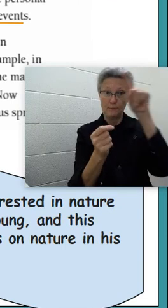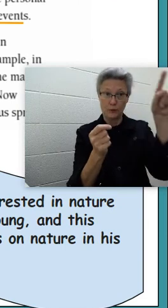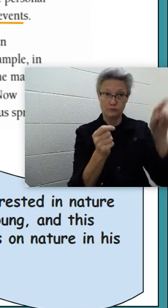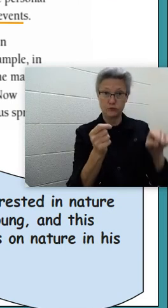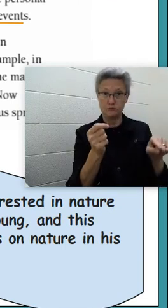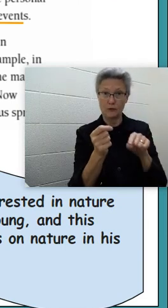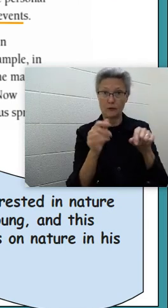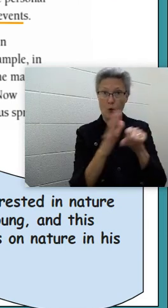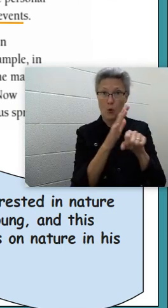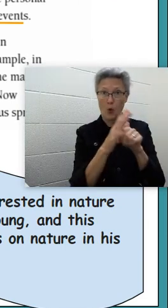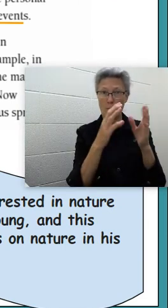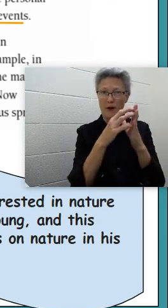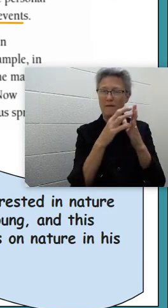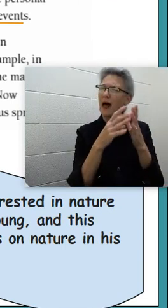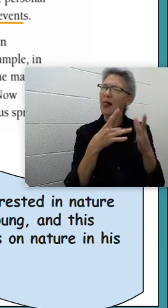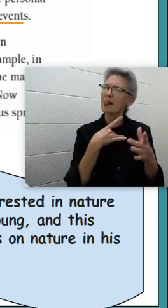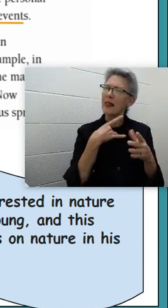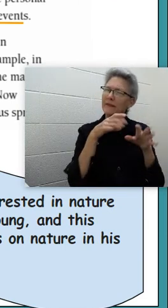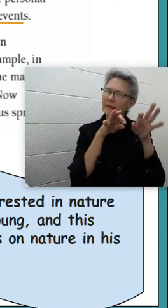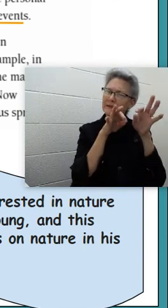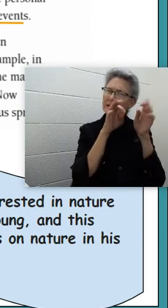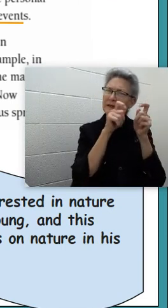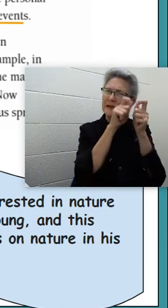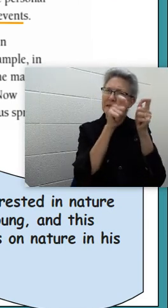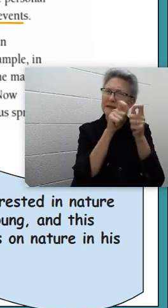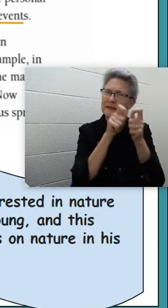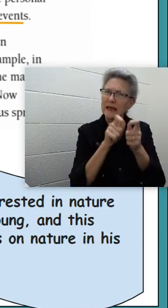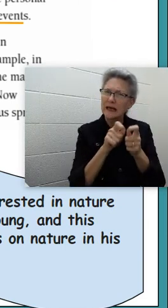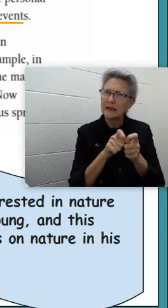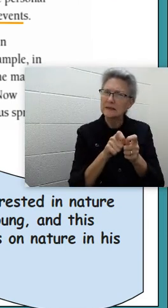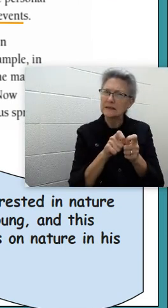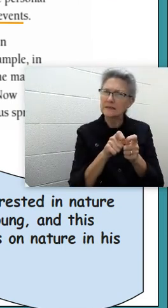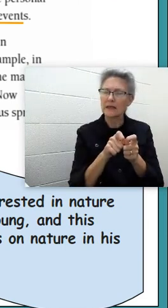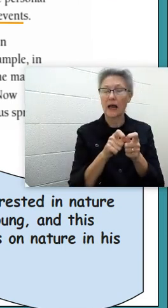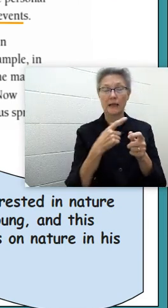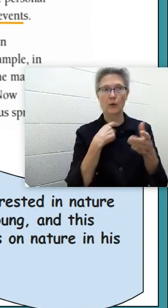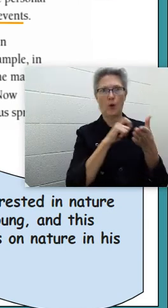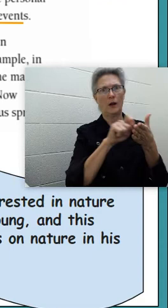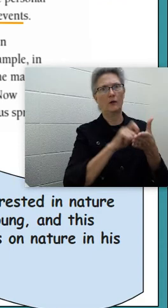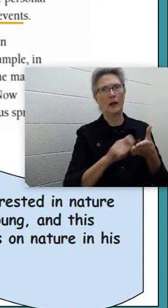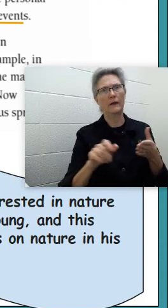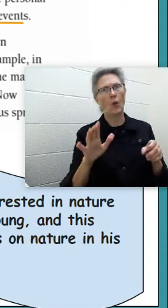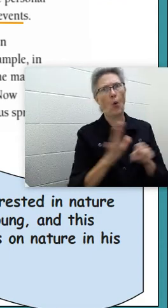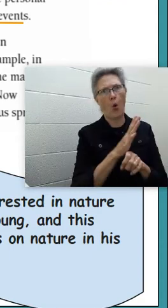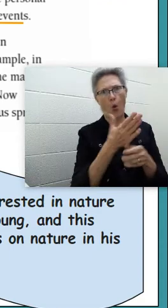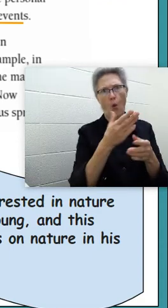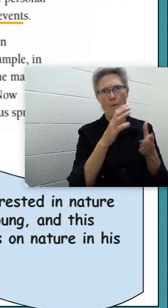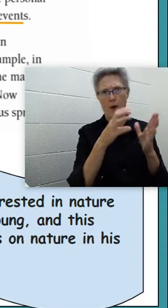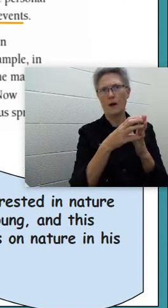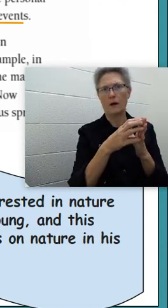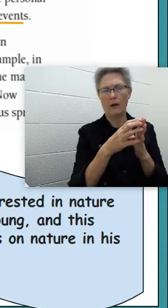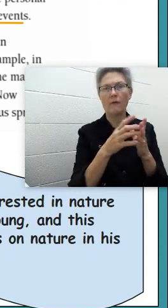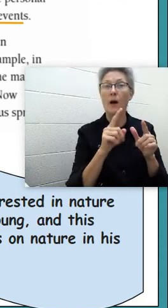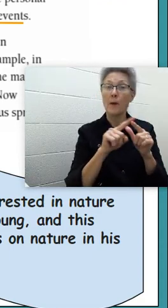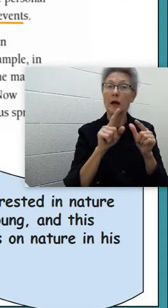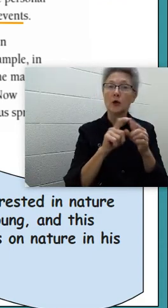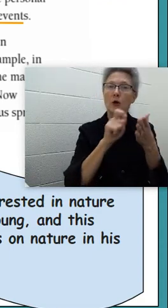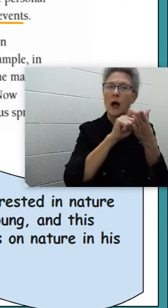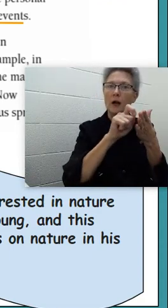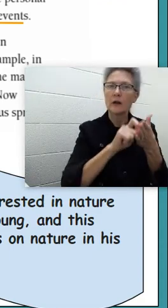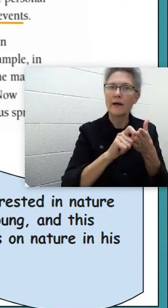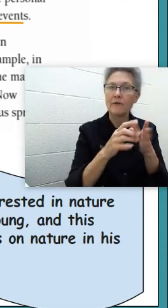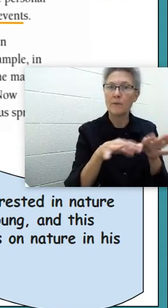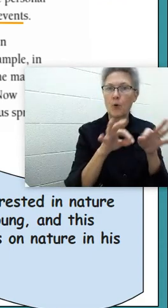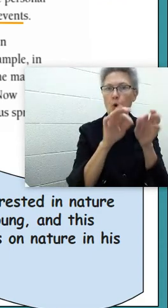paragraph. I like the details that we got in there. Again, I didn't want to underline everything, or you can simply underline keywords